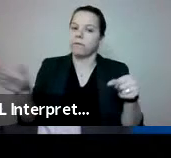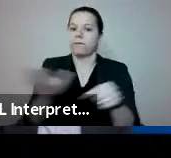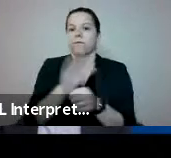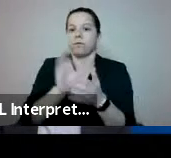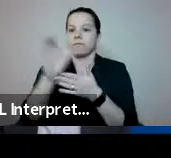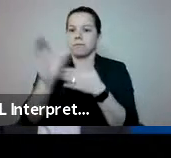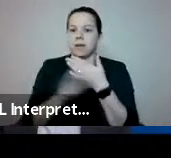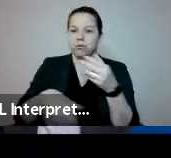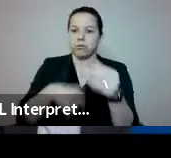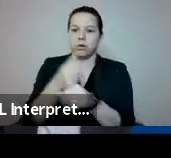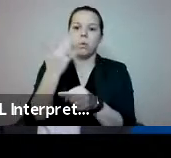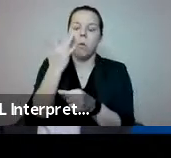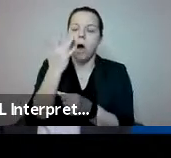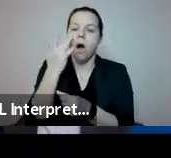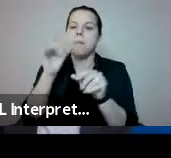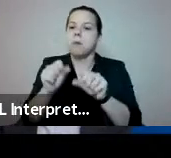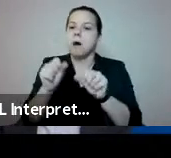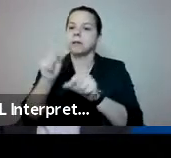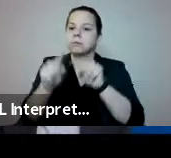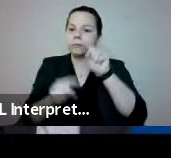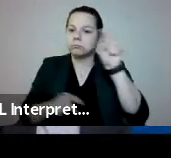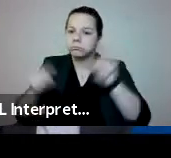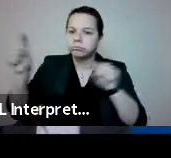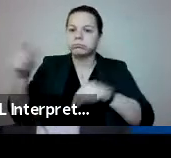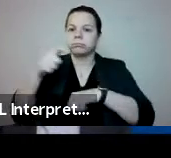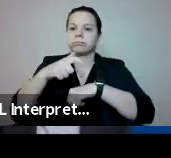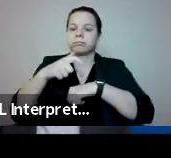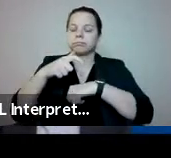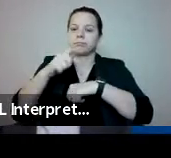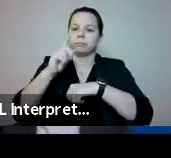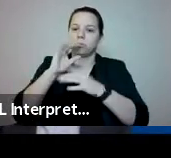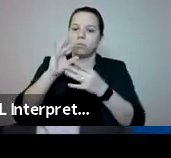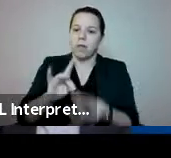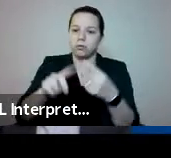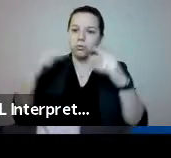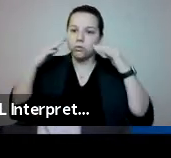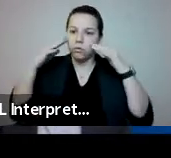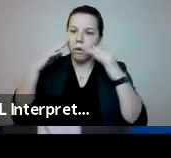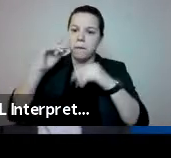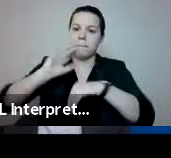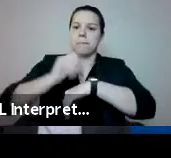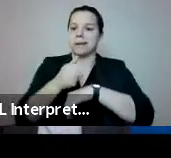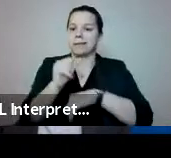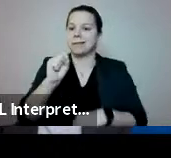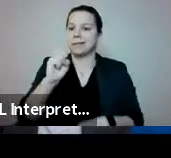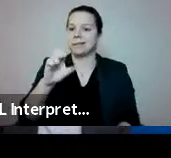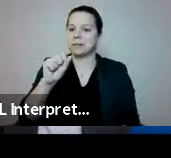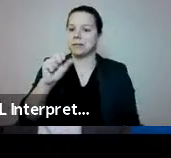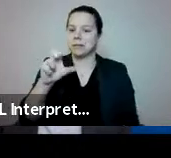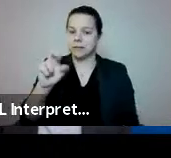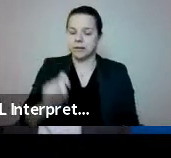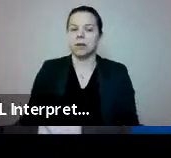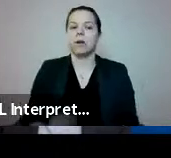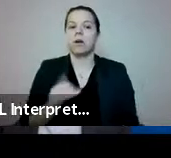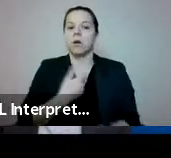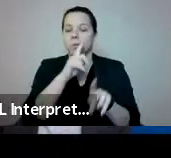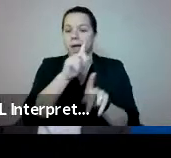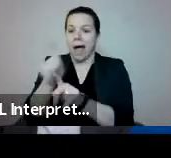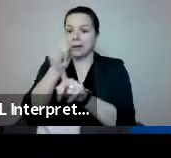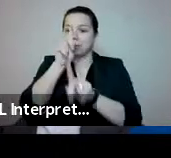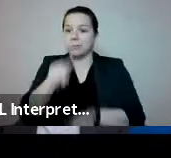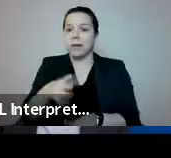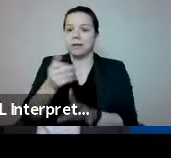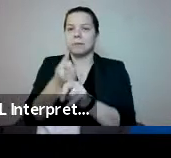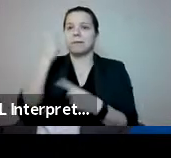account for possible seasonal variation and annoyance. While the questions, which we'll get to in a minute, asked respondents to consider the past 12 months,